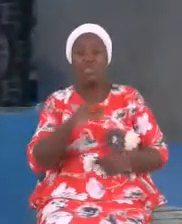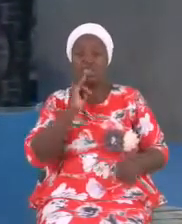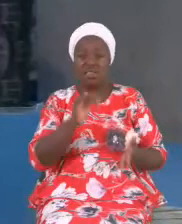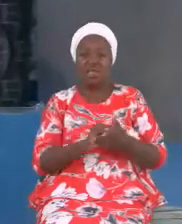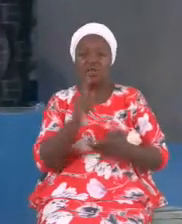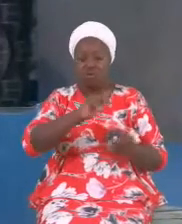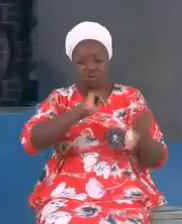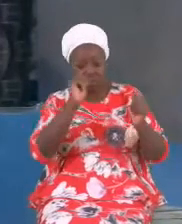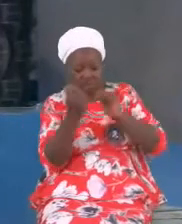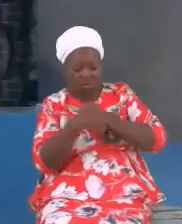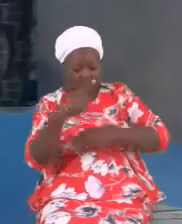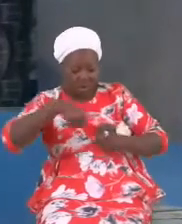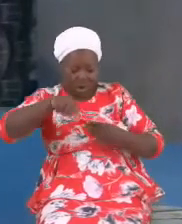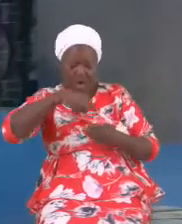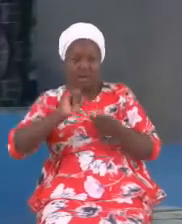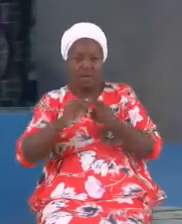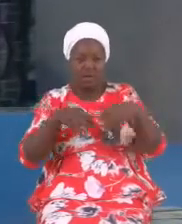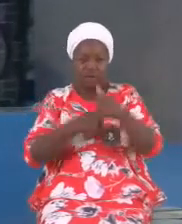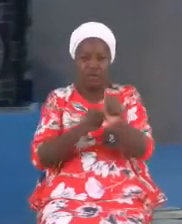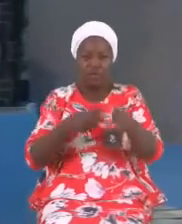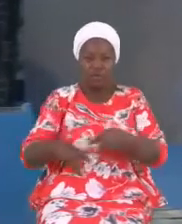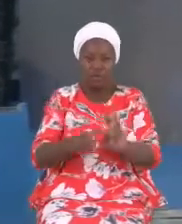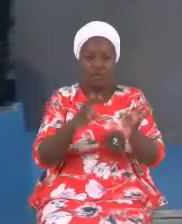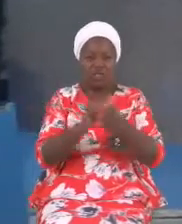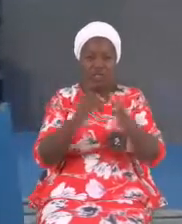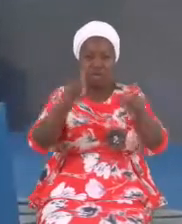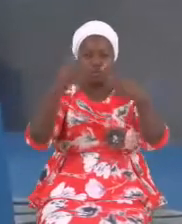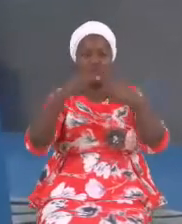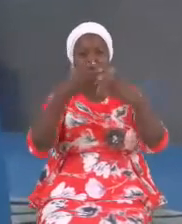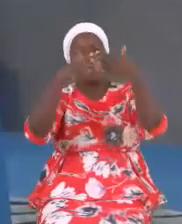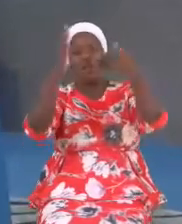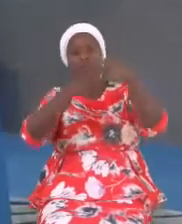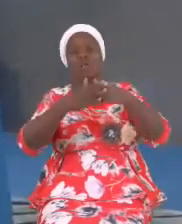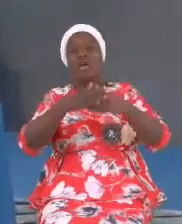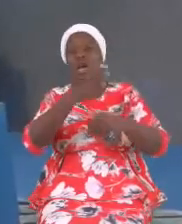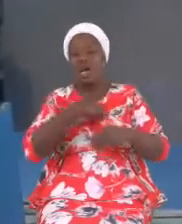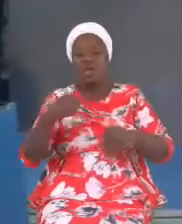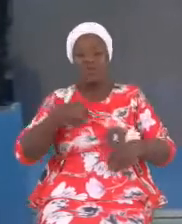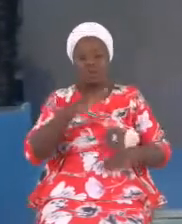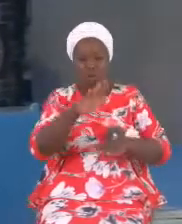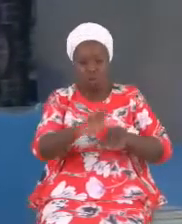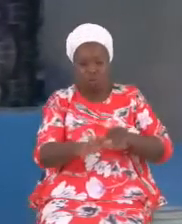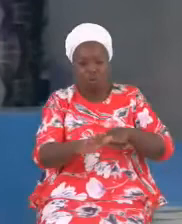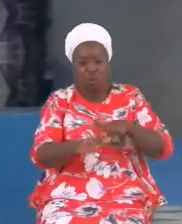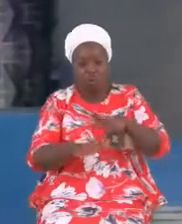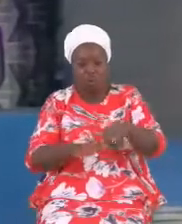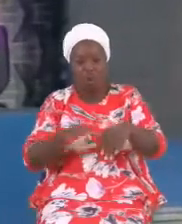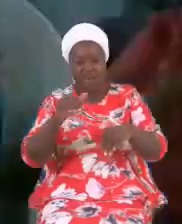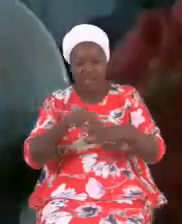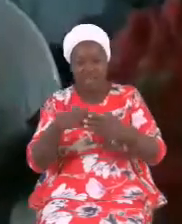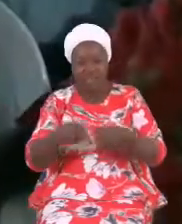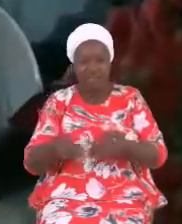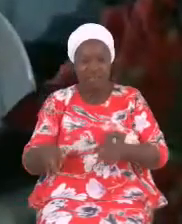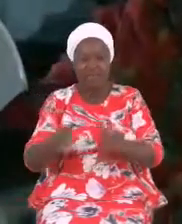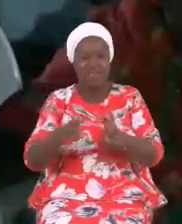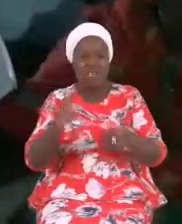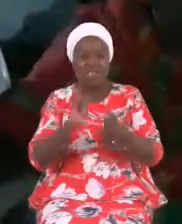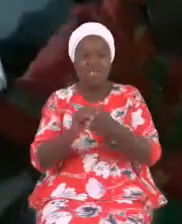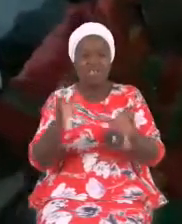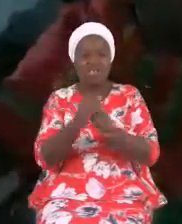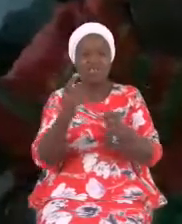the direction that goes to heaven. I will walk in the way that gets to heaven.